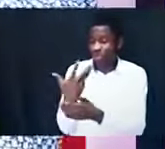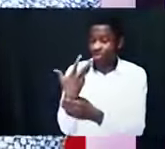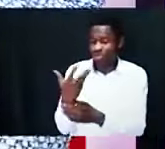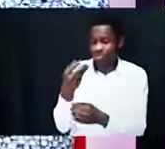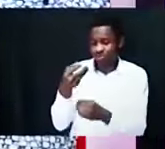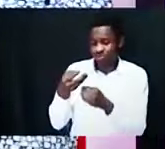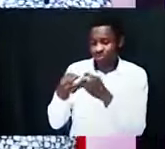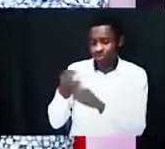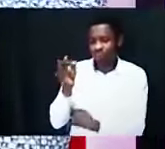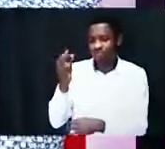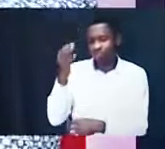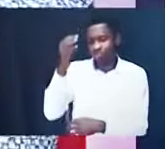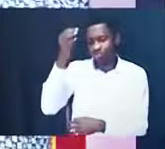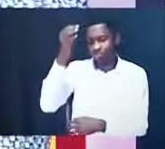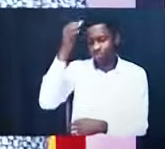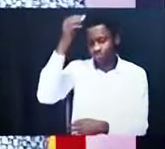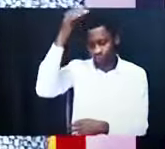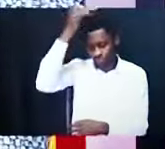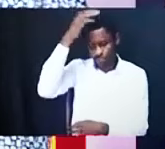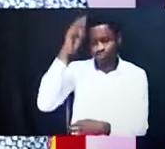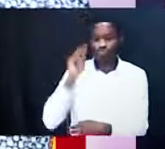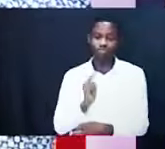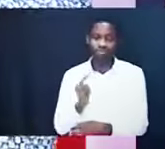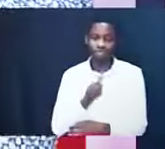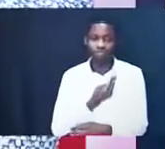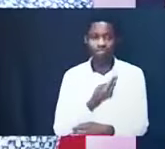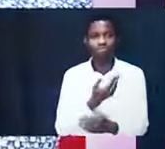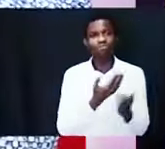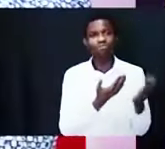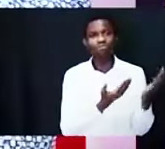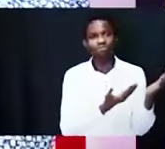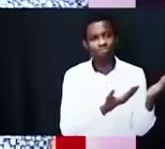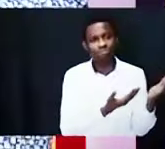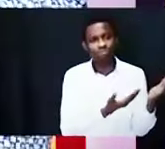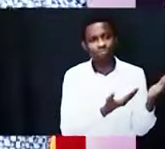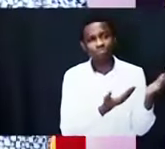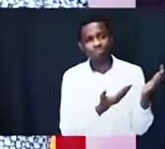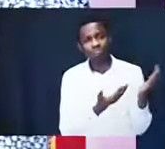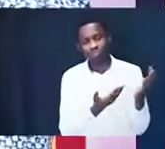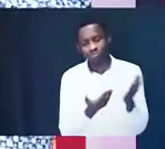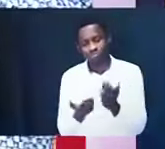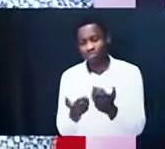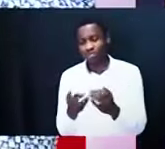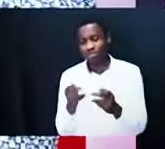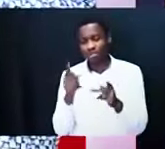they brought us Sherebiah, a capable man